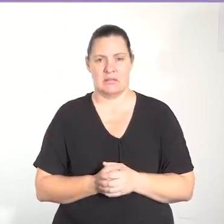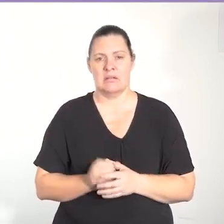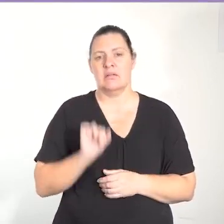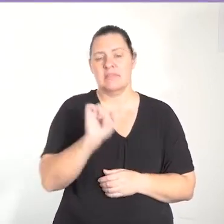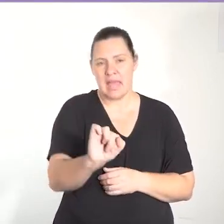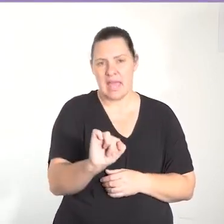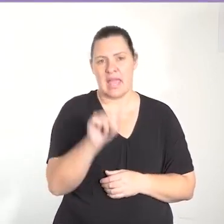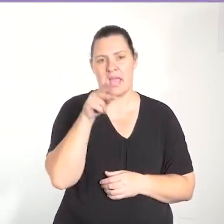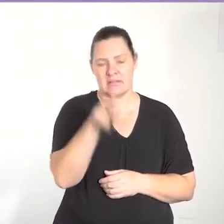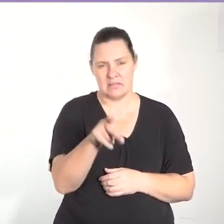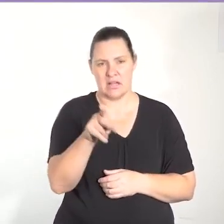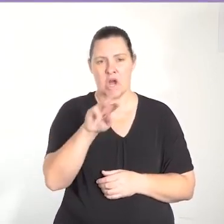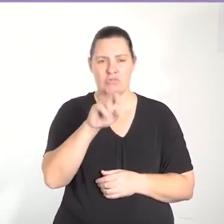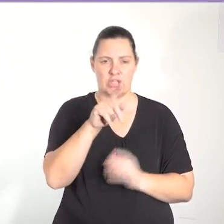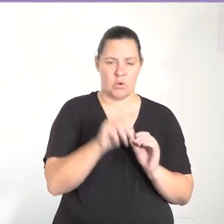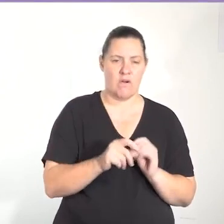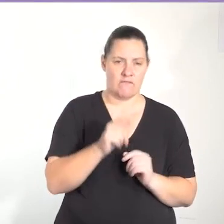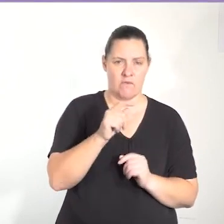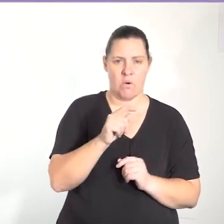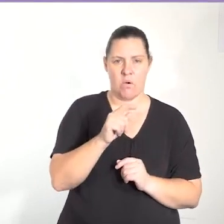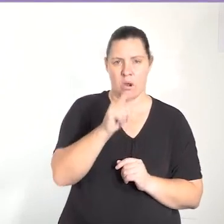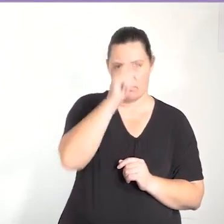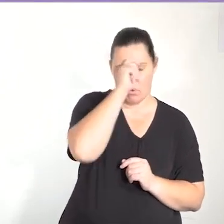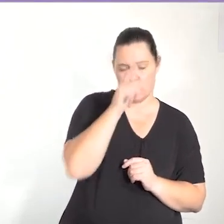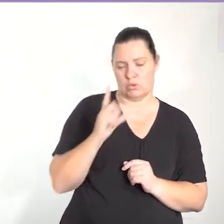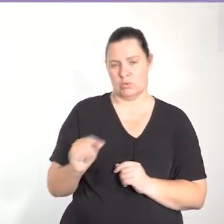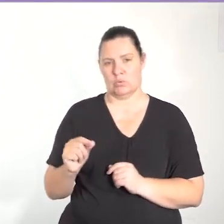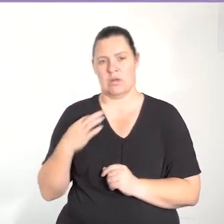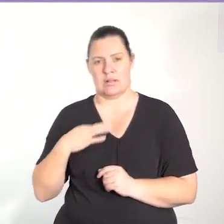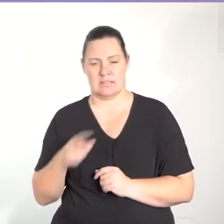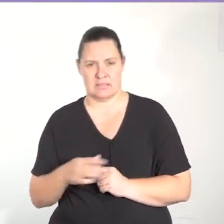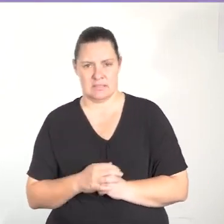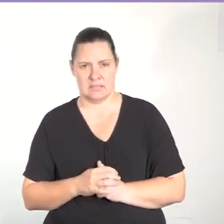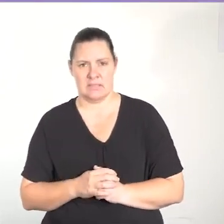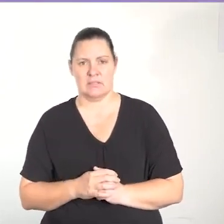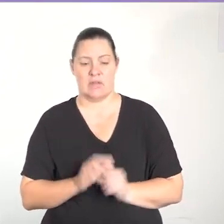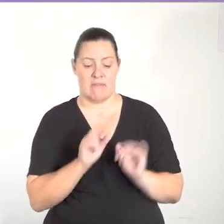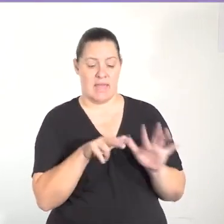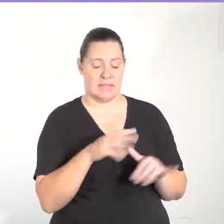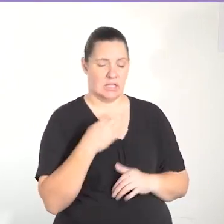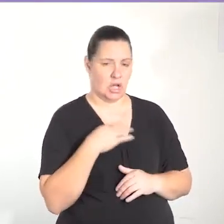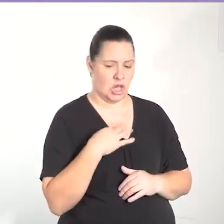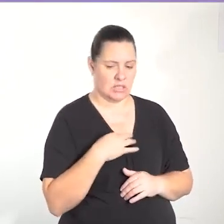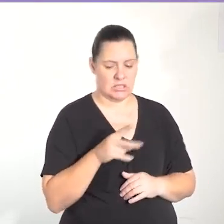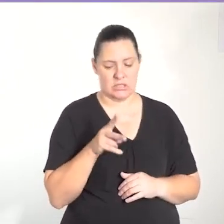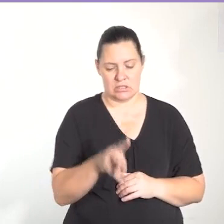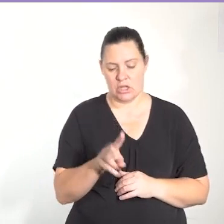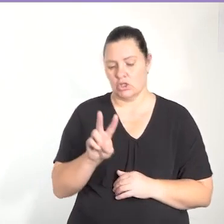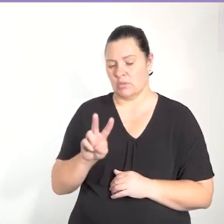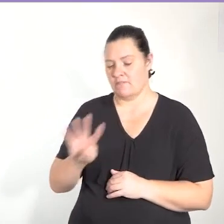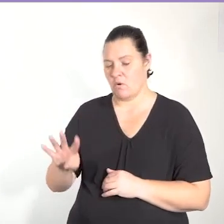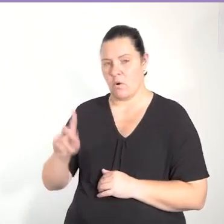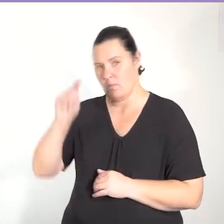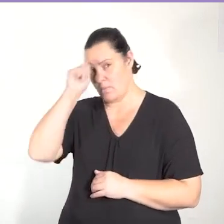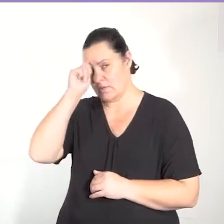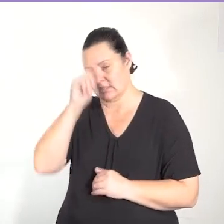What is the ratio of girls to boys? So we have 18 girls is to